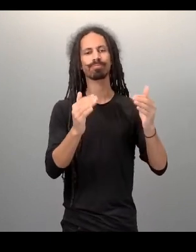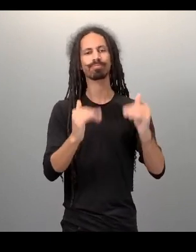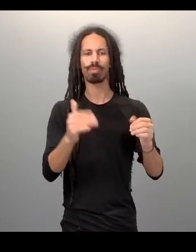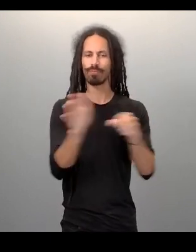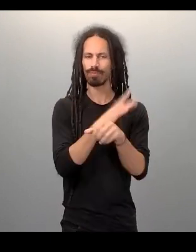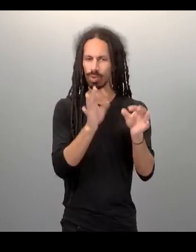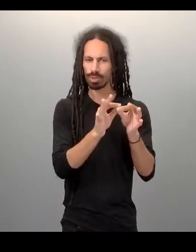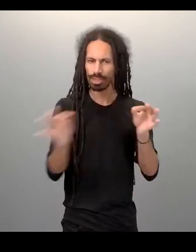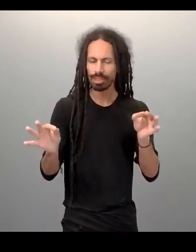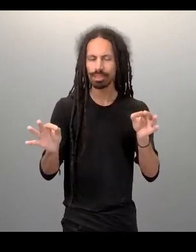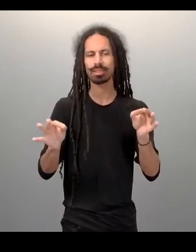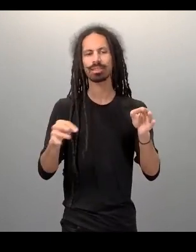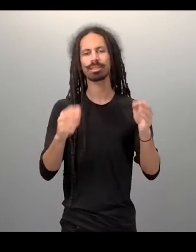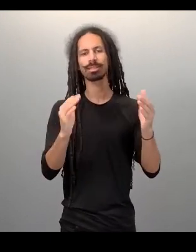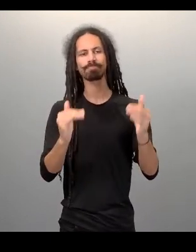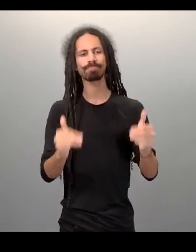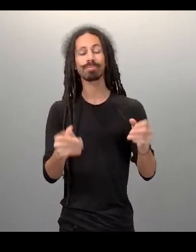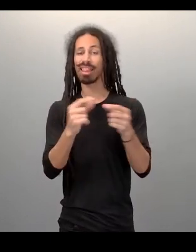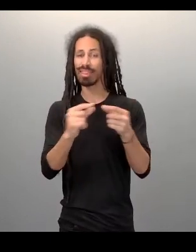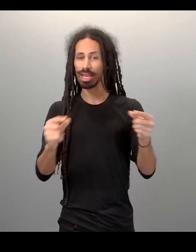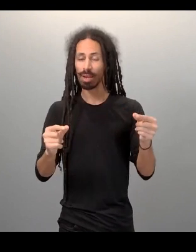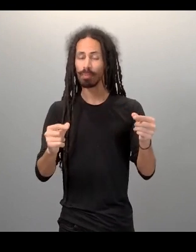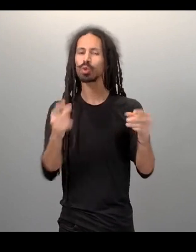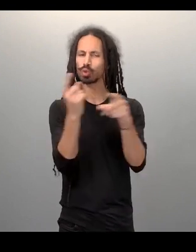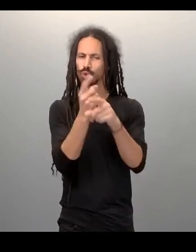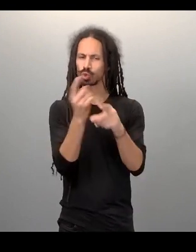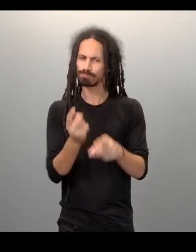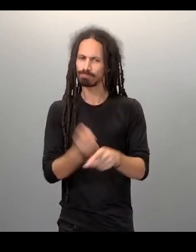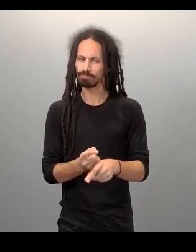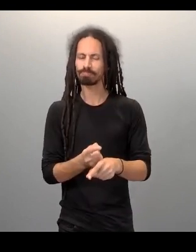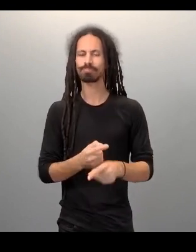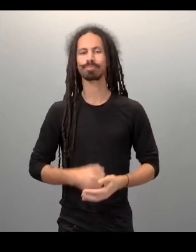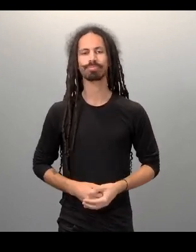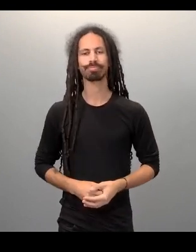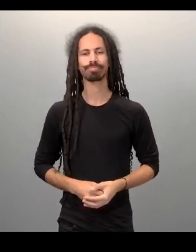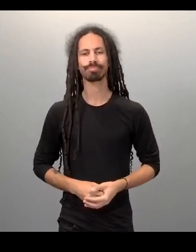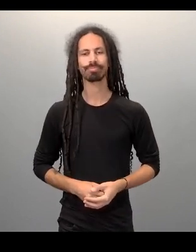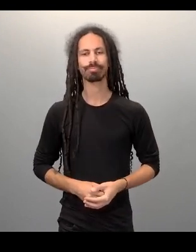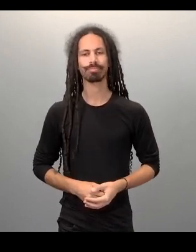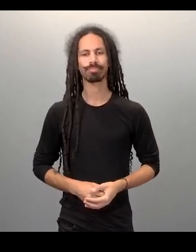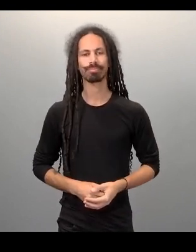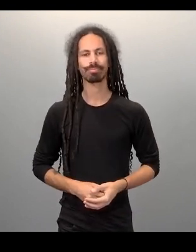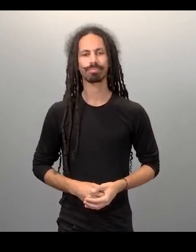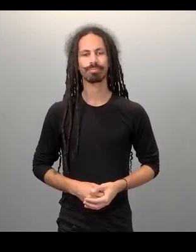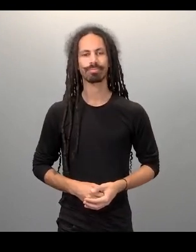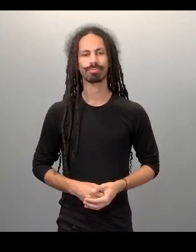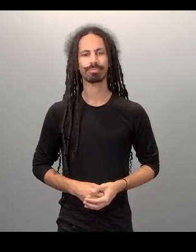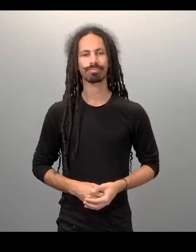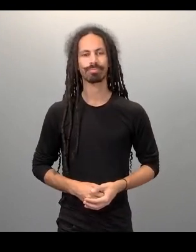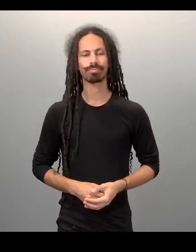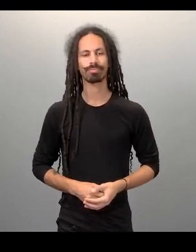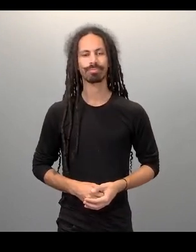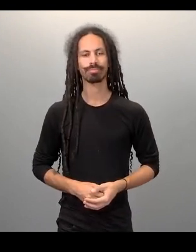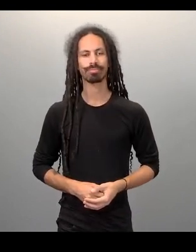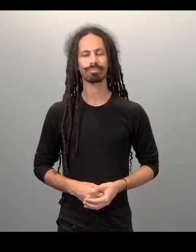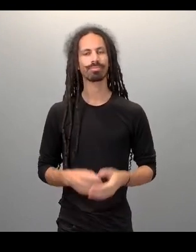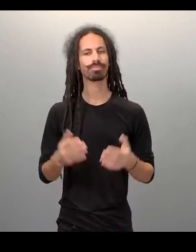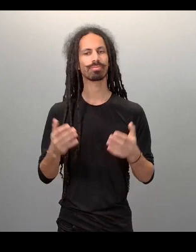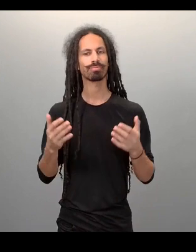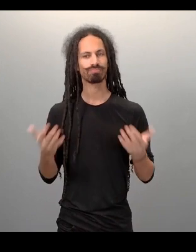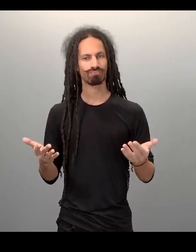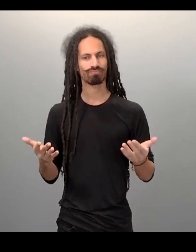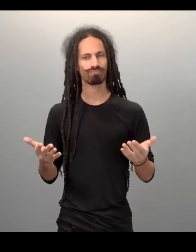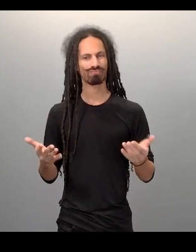sentences, and the grammar is correct. So Now let's go to the